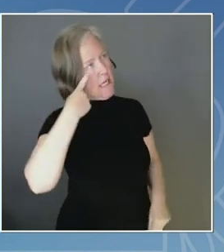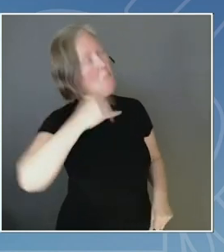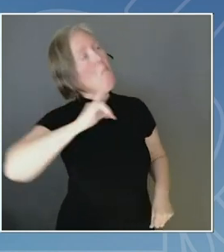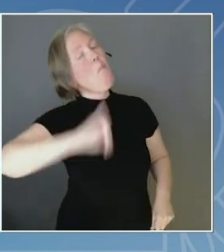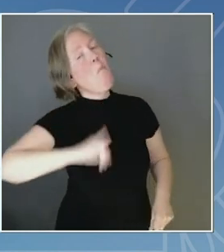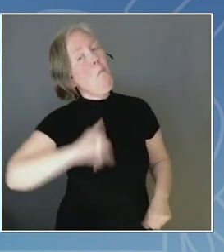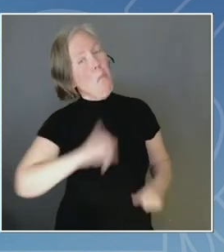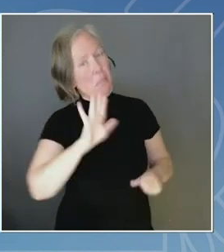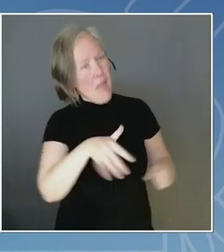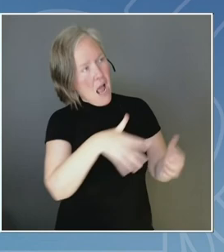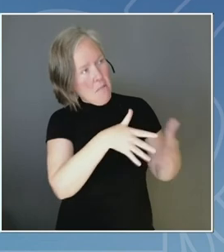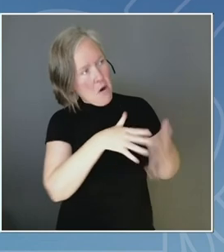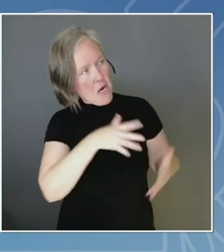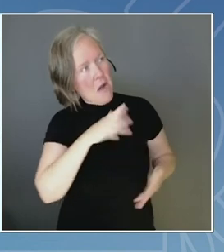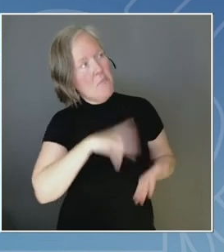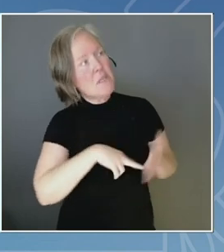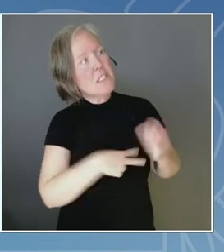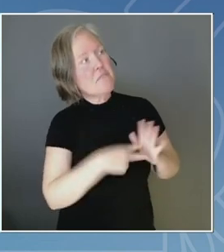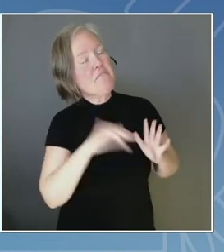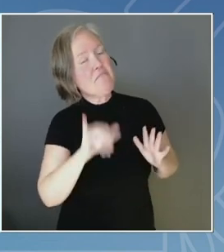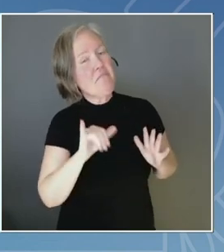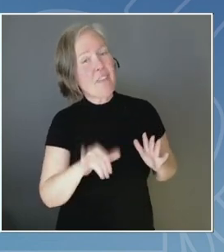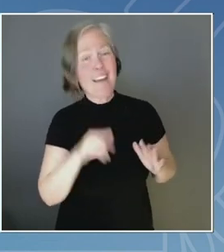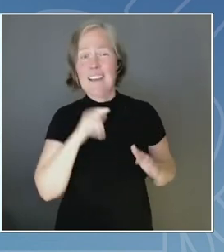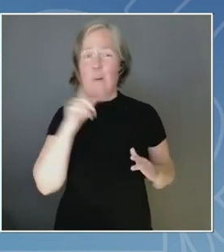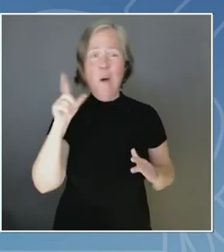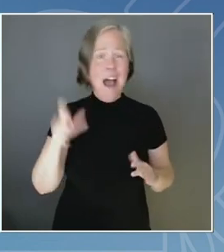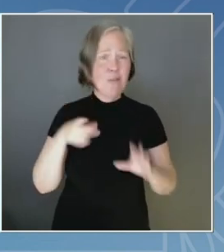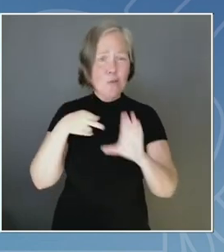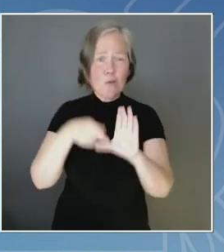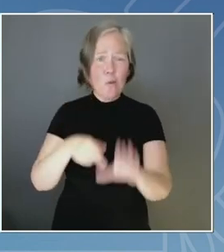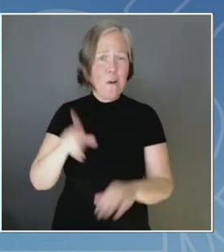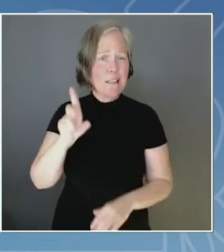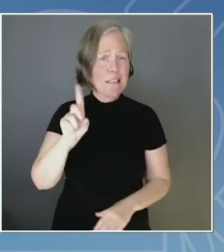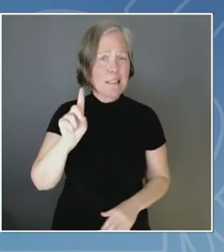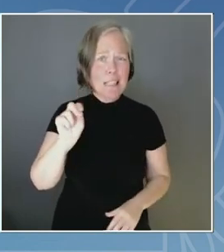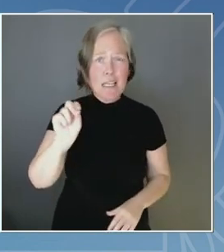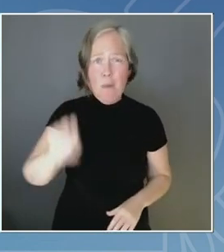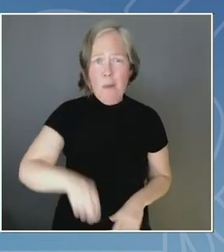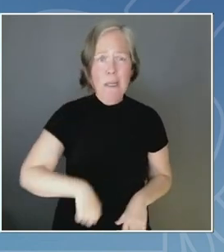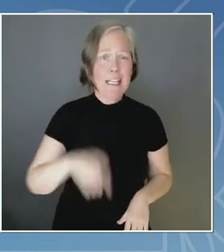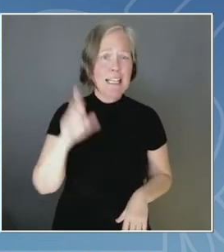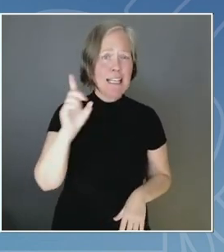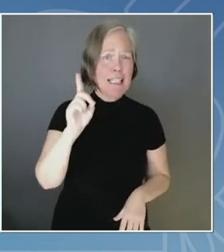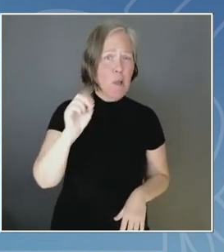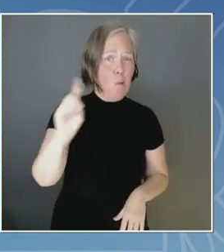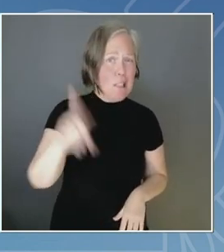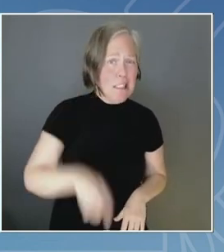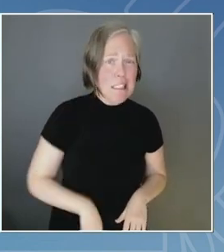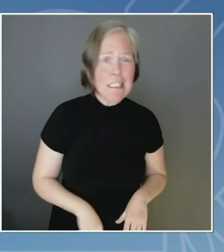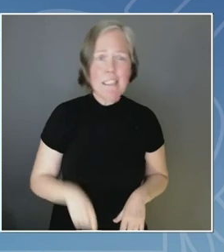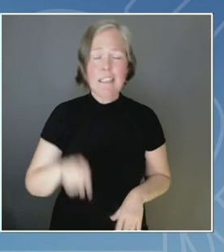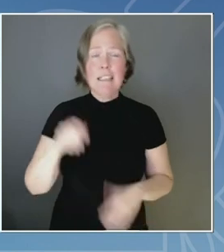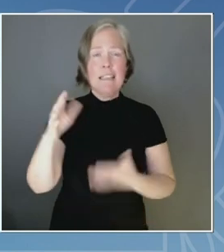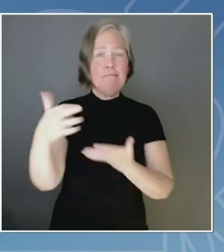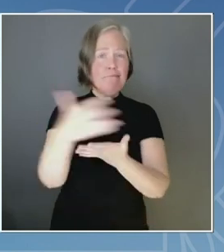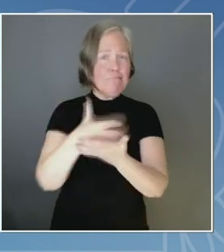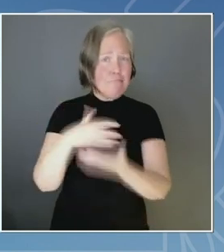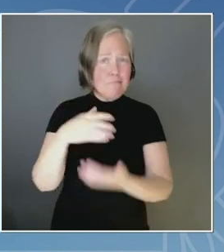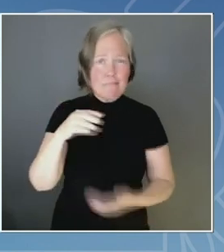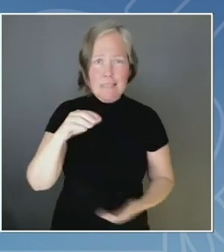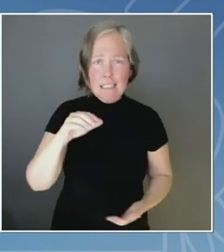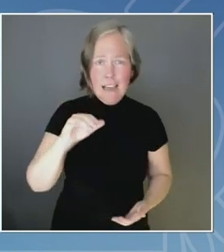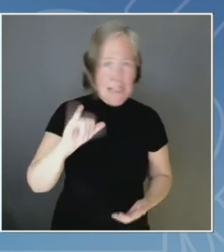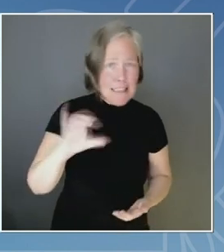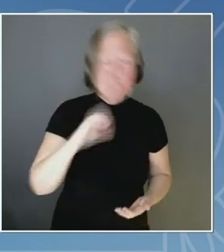in terms of having a career in U.S. foreign policy, you don't have to work at the State Department or DOD or intelligence community to really